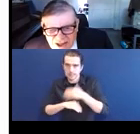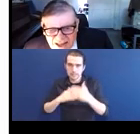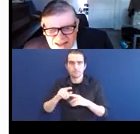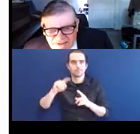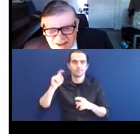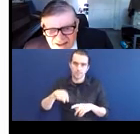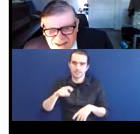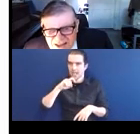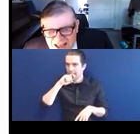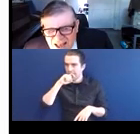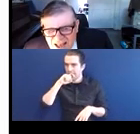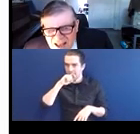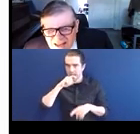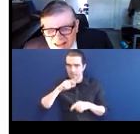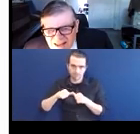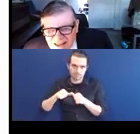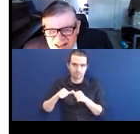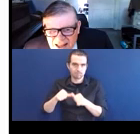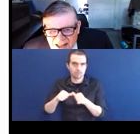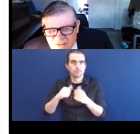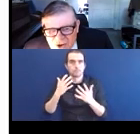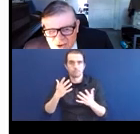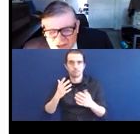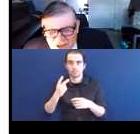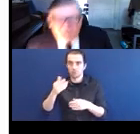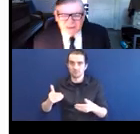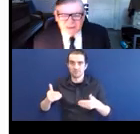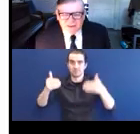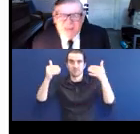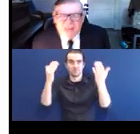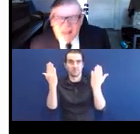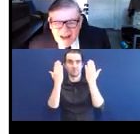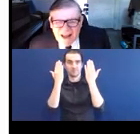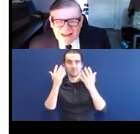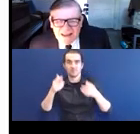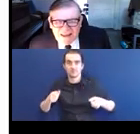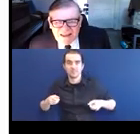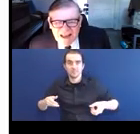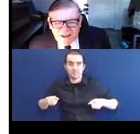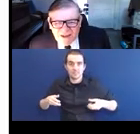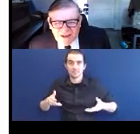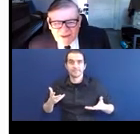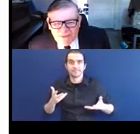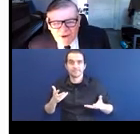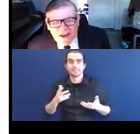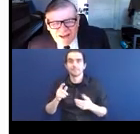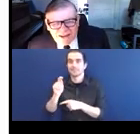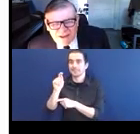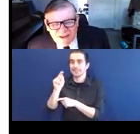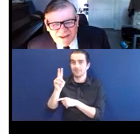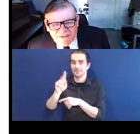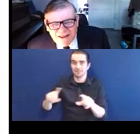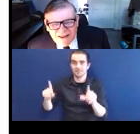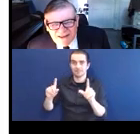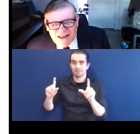pushing against the fence. It moves a little bit, and now they're going to pull it out a